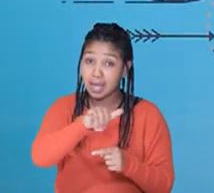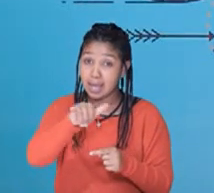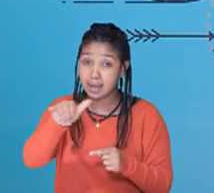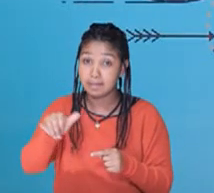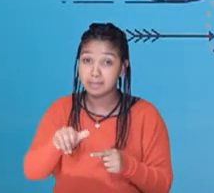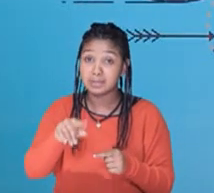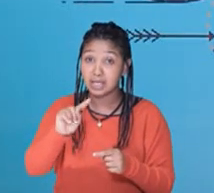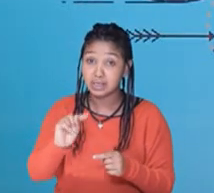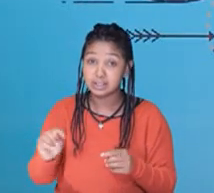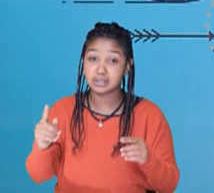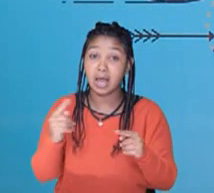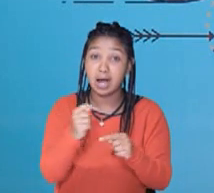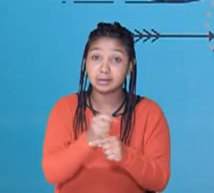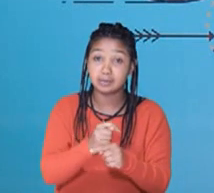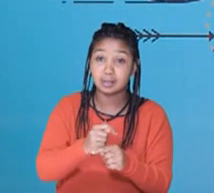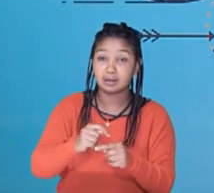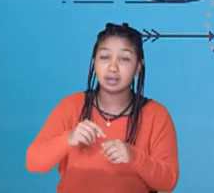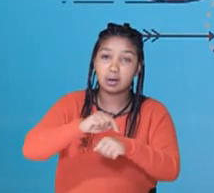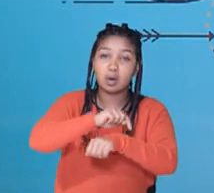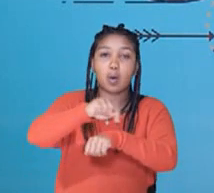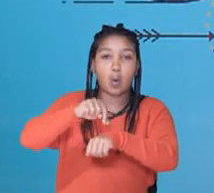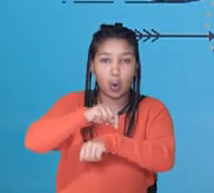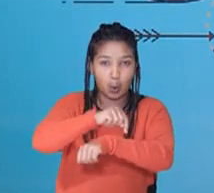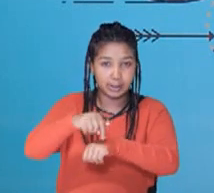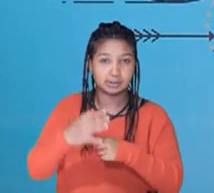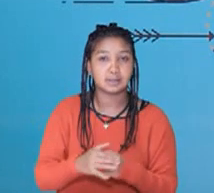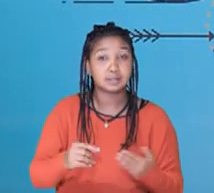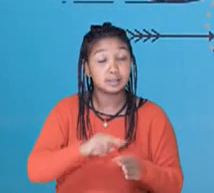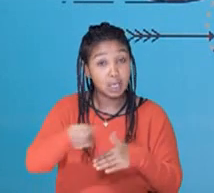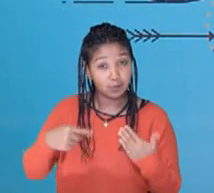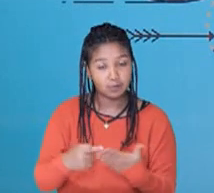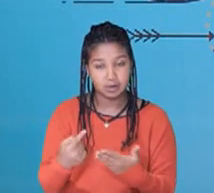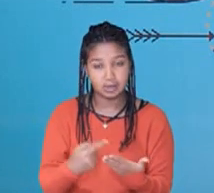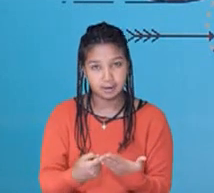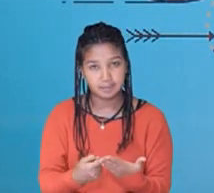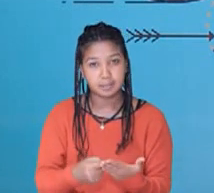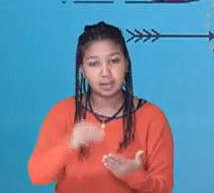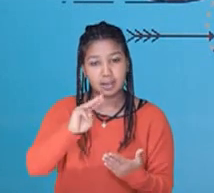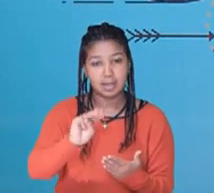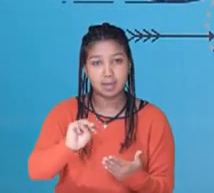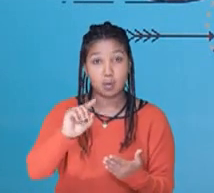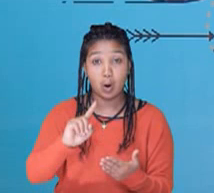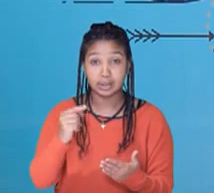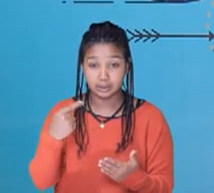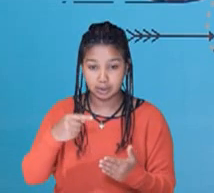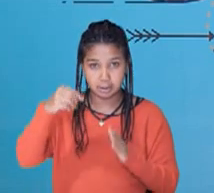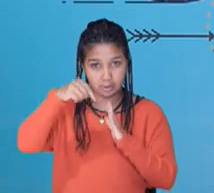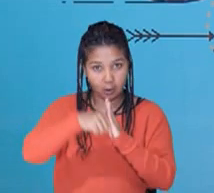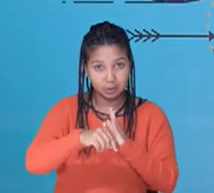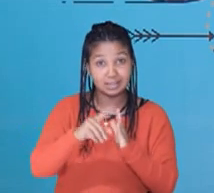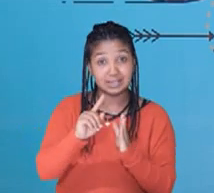is acting to rotate clockwise. Therefore, here, m1g is acting downward,